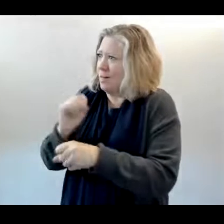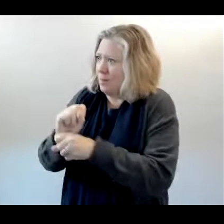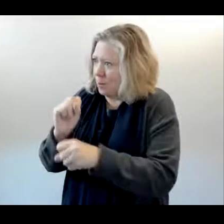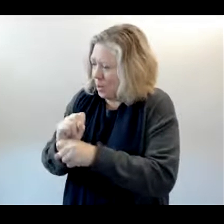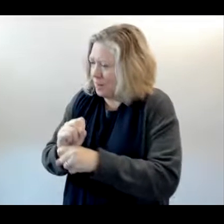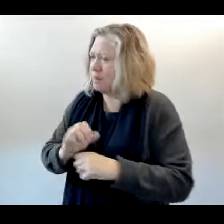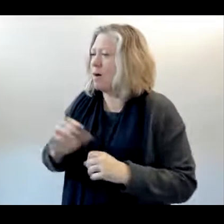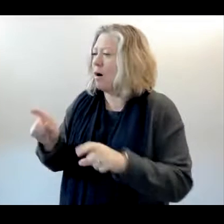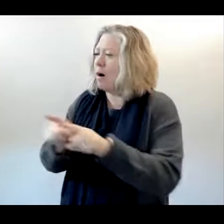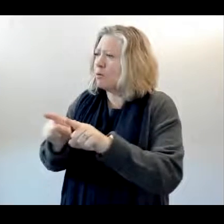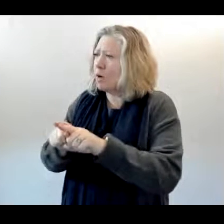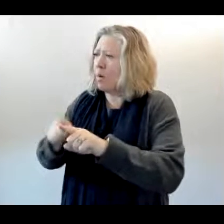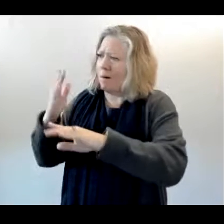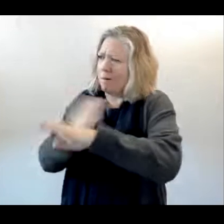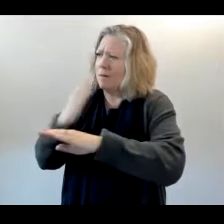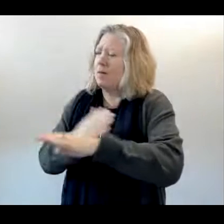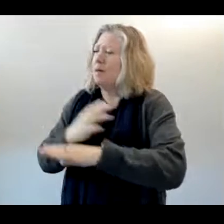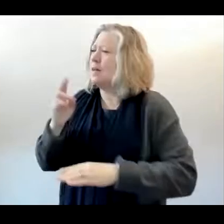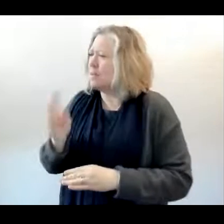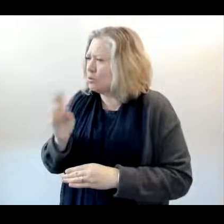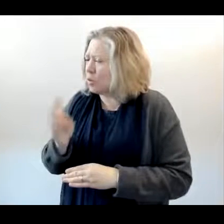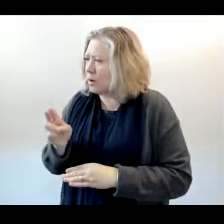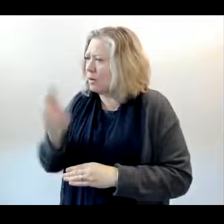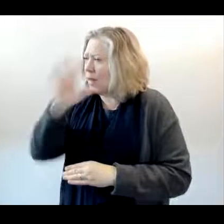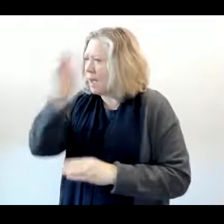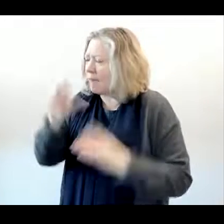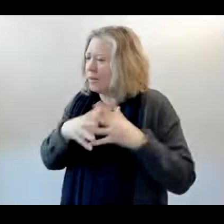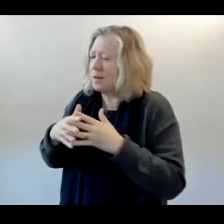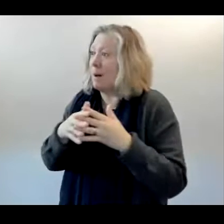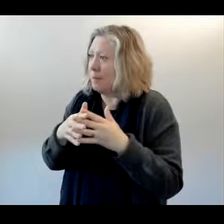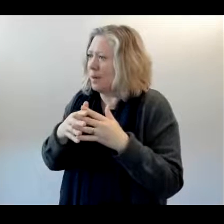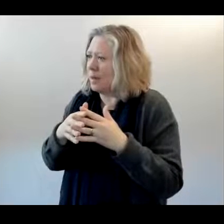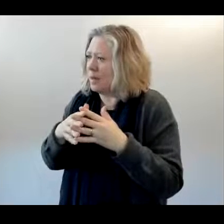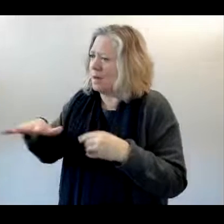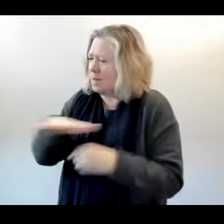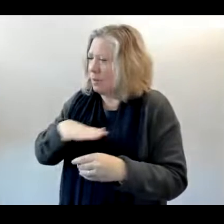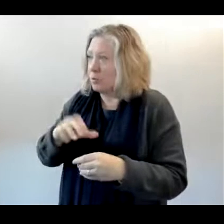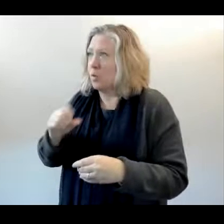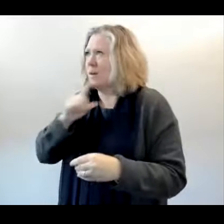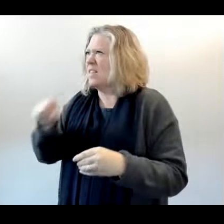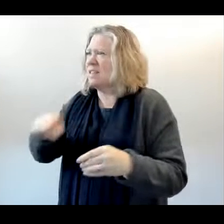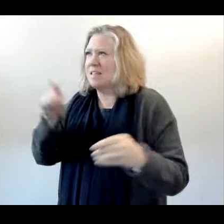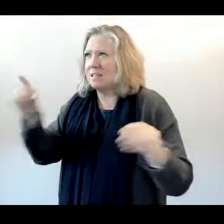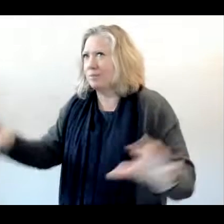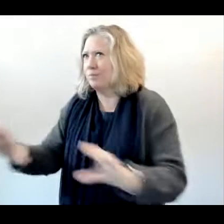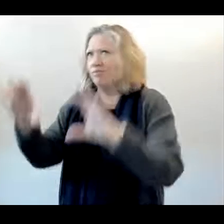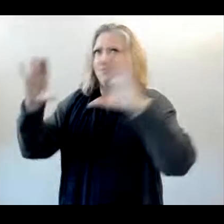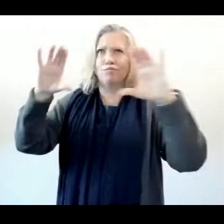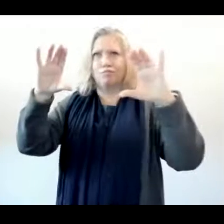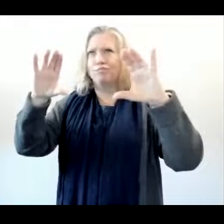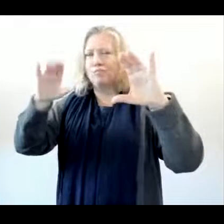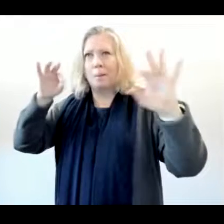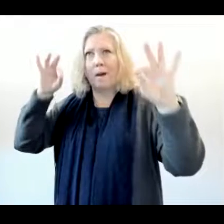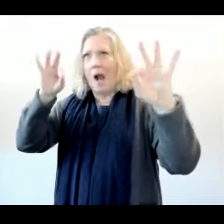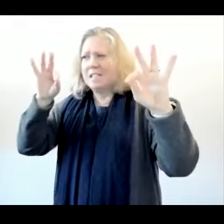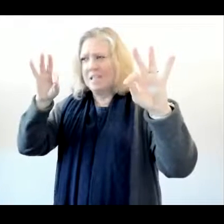helping renovate a historical African-American neighborhood. So this is literally the ideal development. So I just want to thank Alicia for her